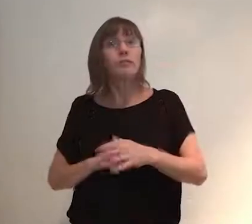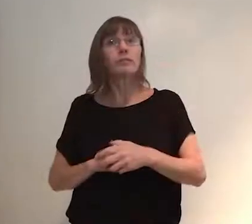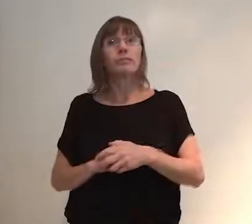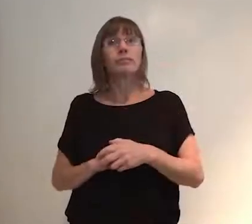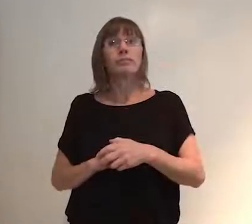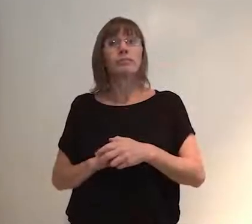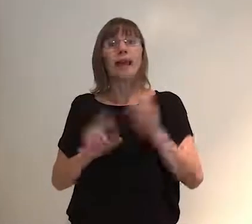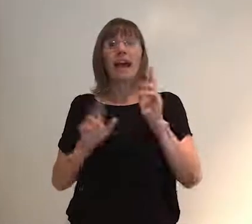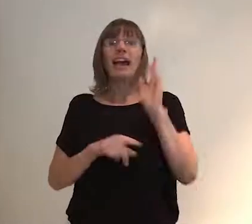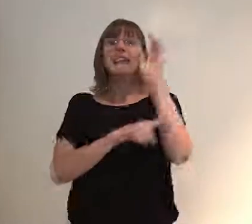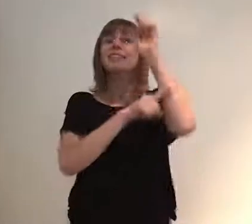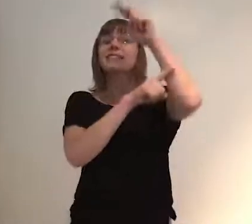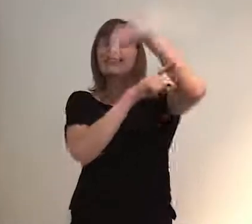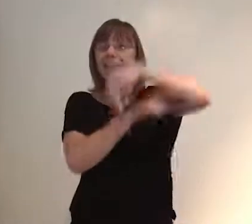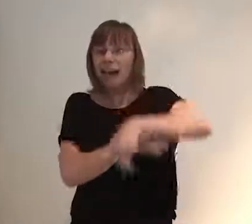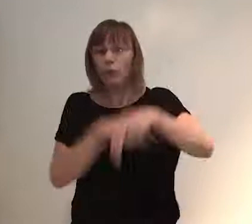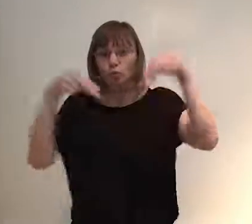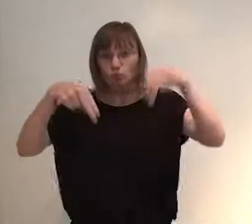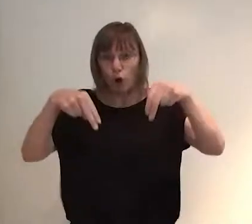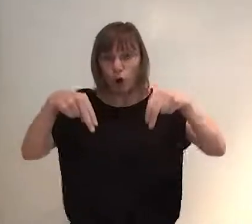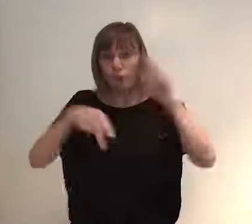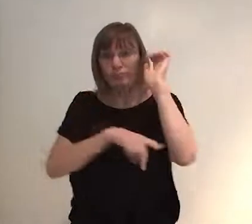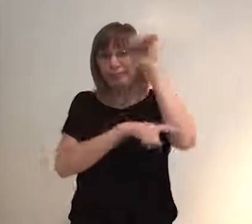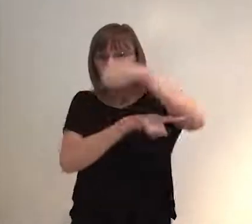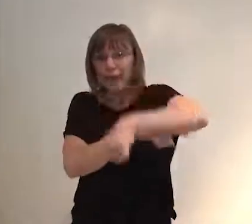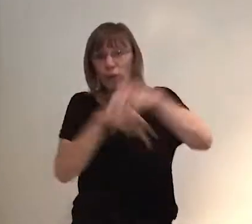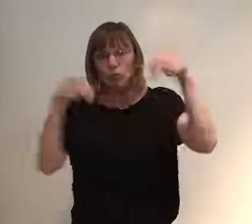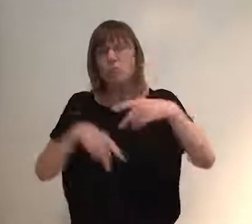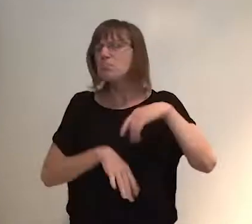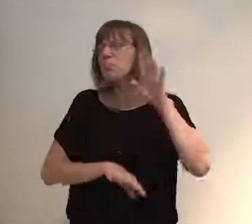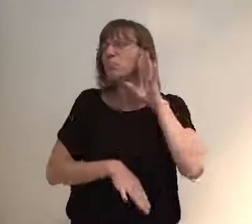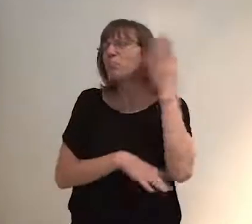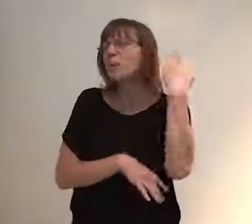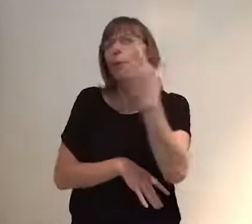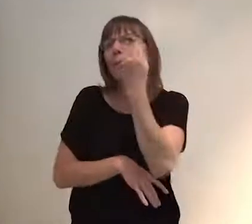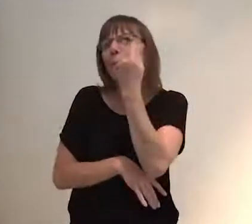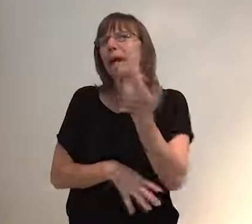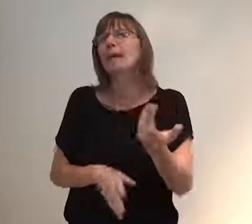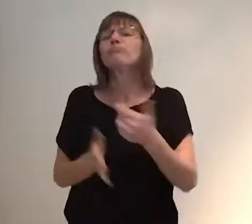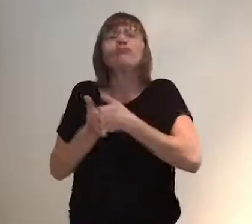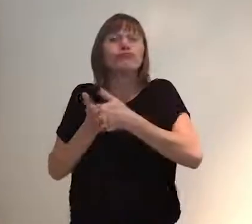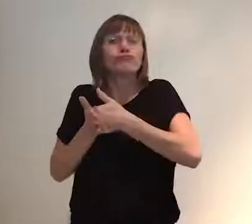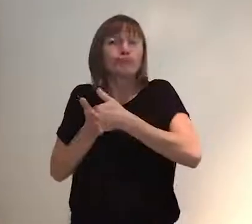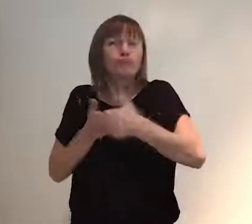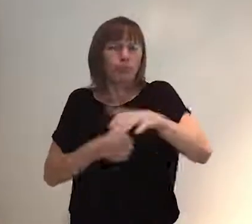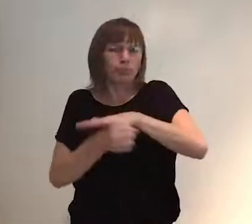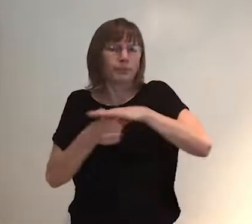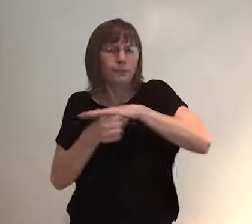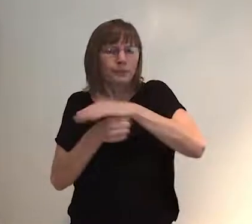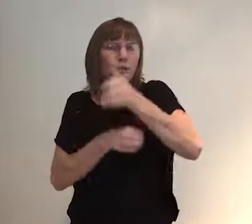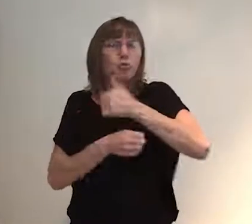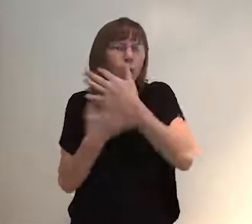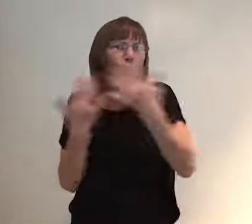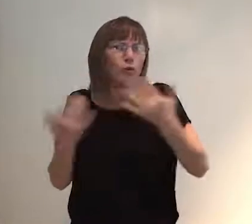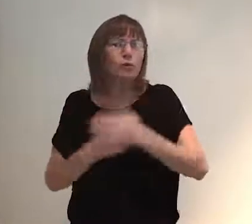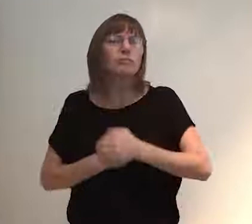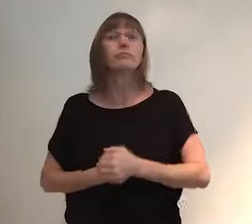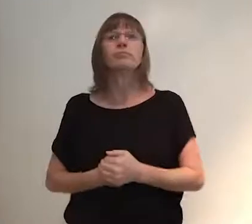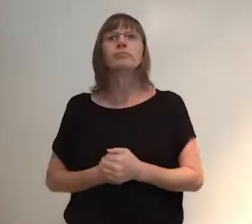going to do is downward dog. So you may have heard of it before. It's quite a common pose to do.